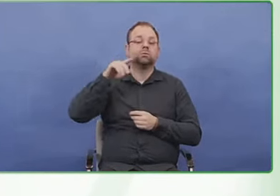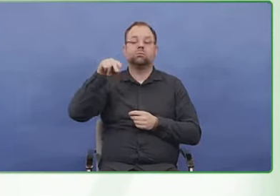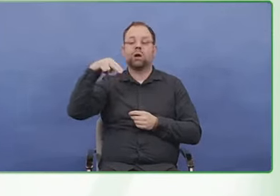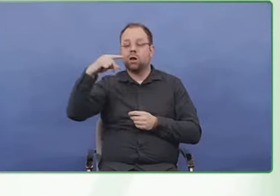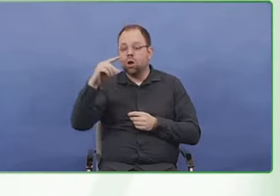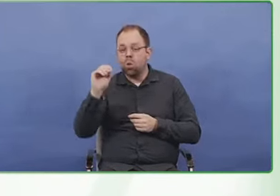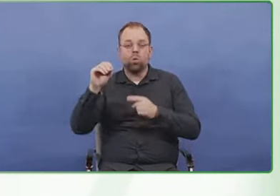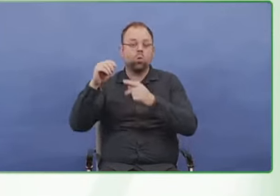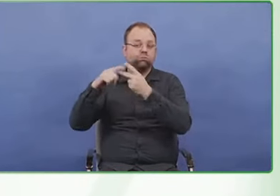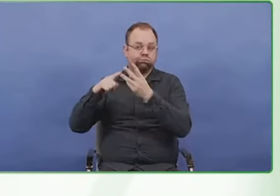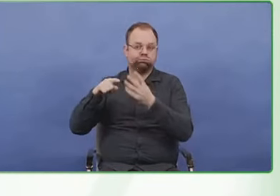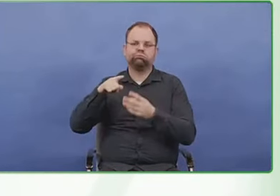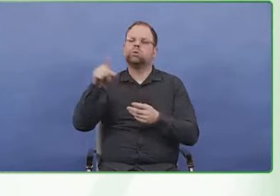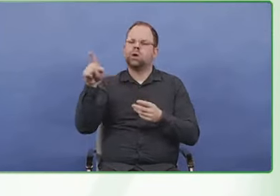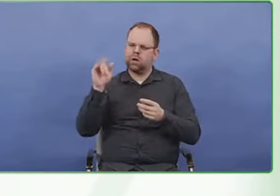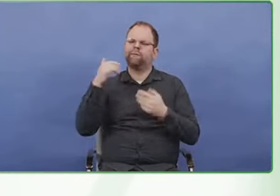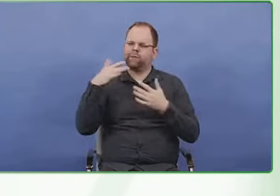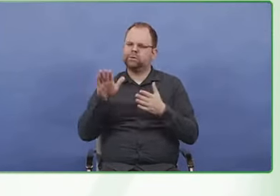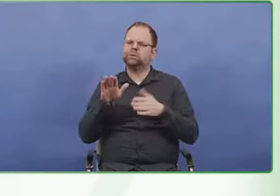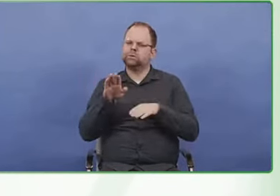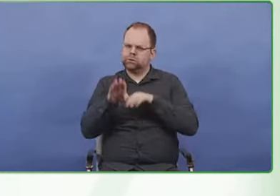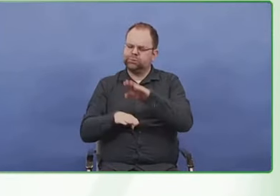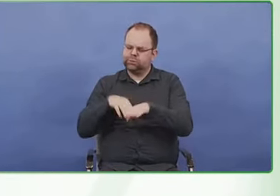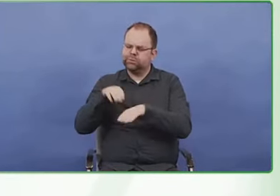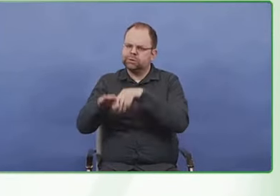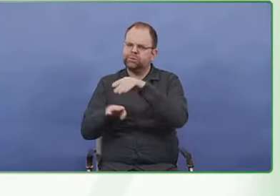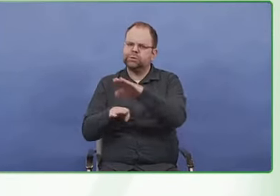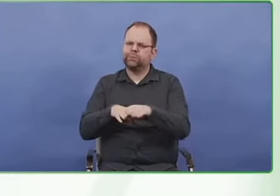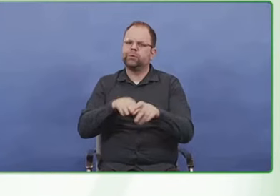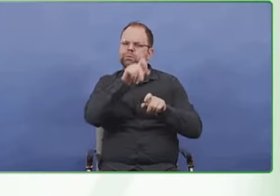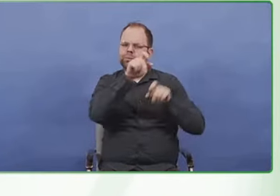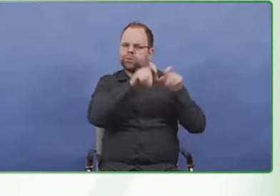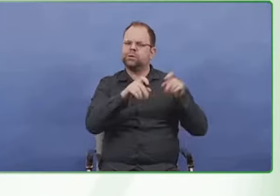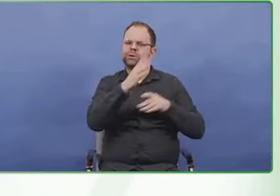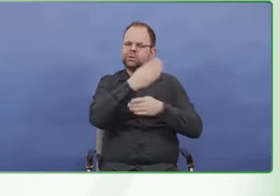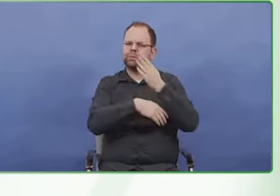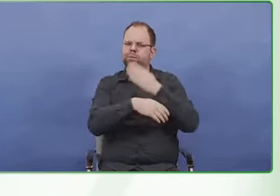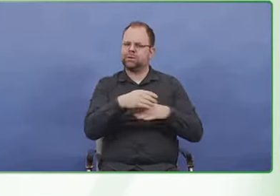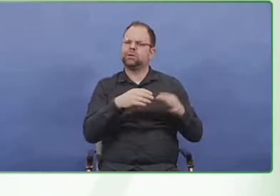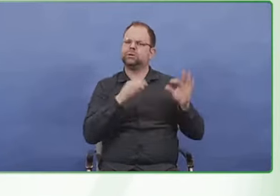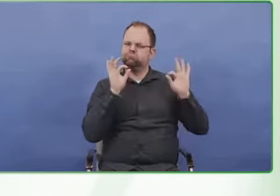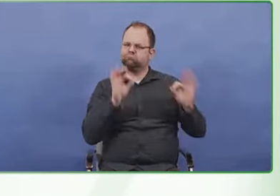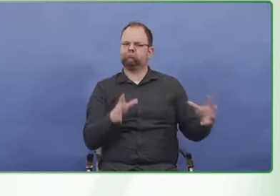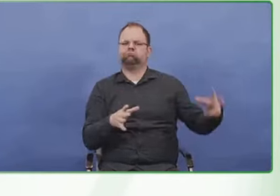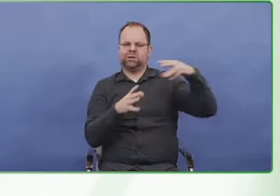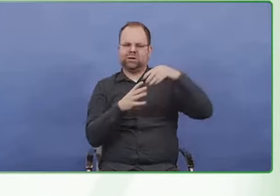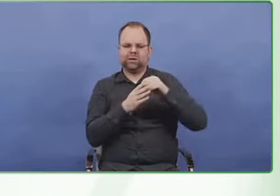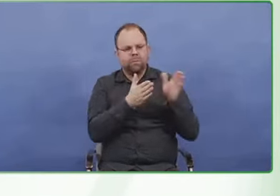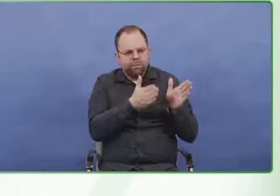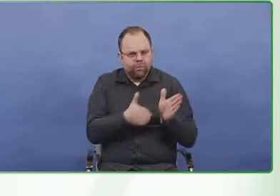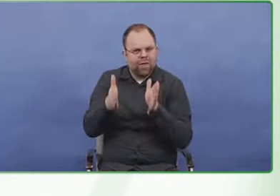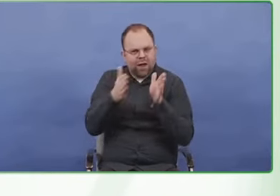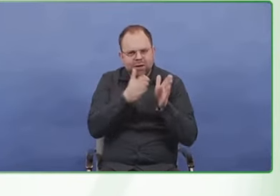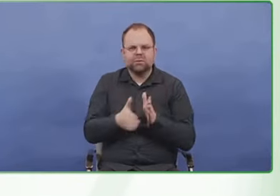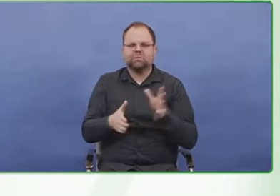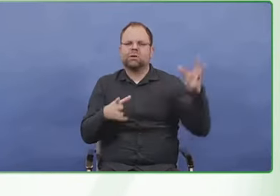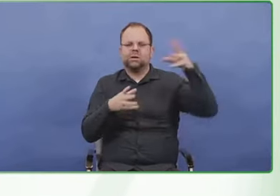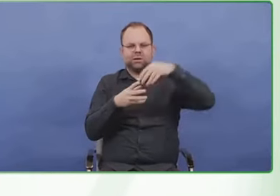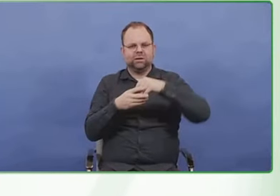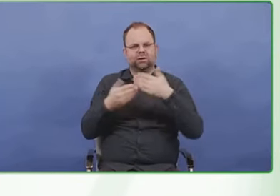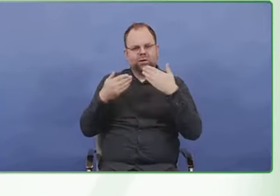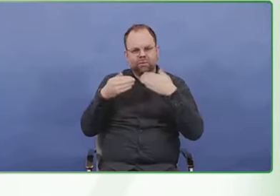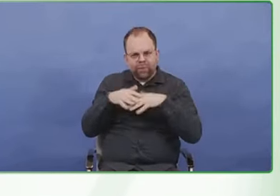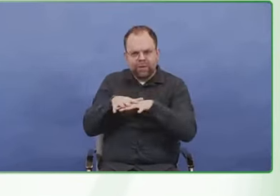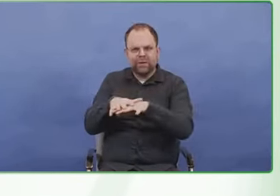From the perspective of objective 4, we're saying that you have to have a very strong evidence base